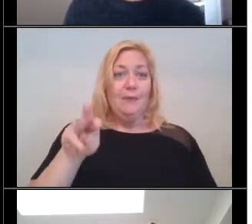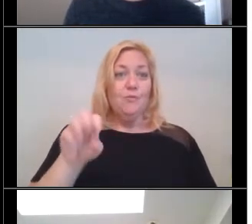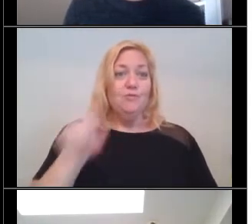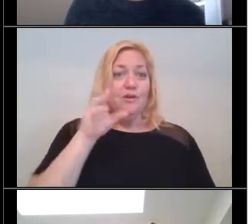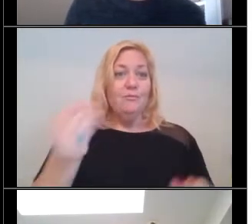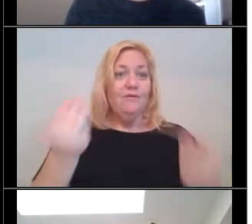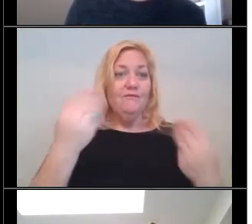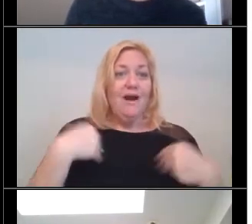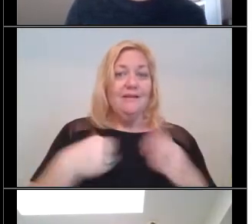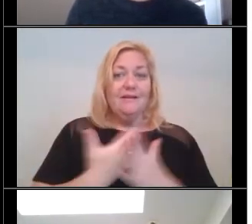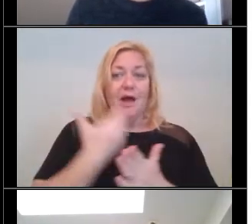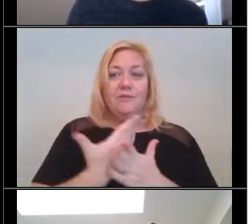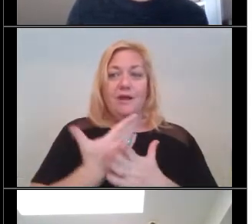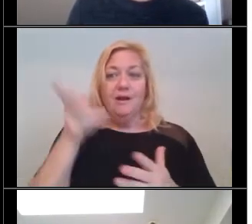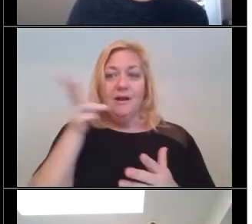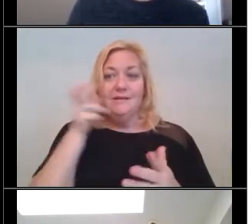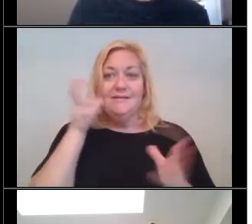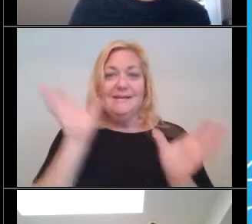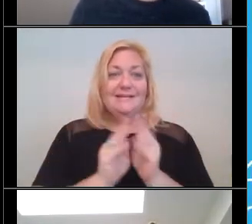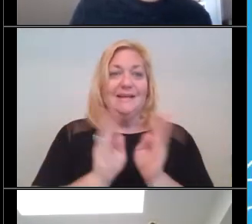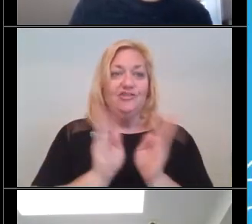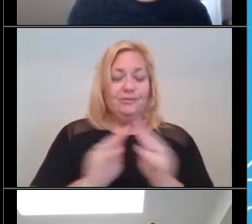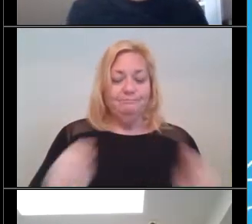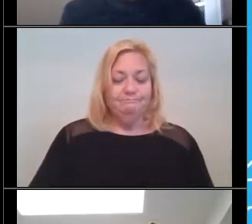an update on the listening sessions.